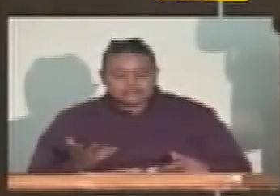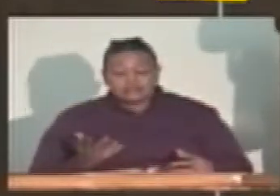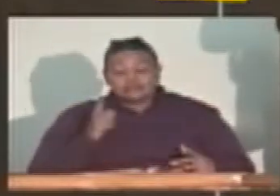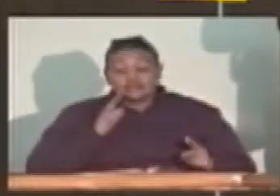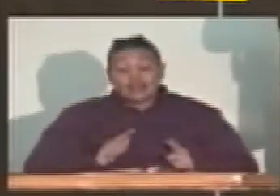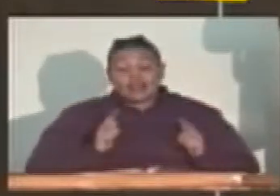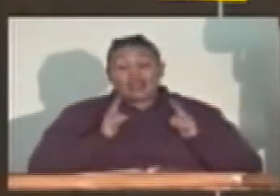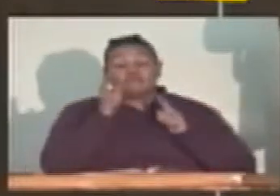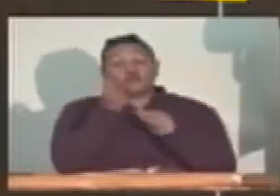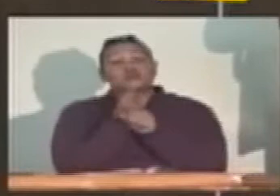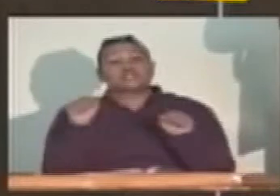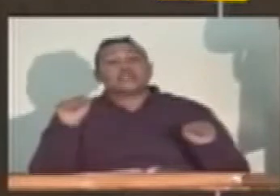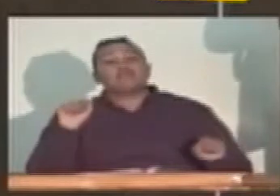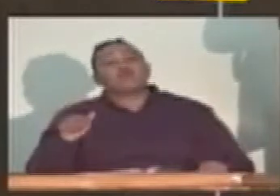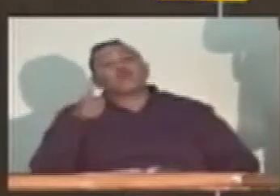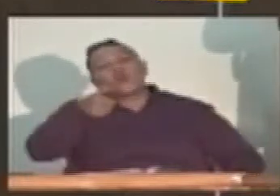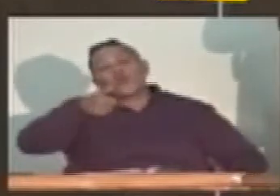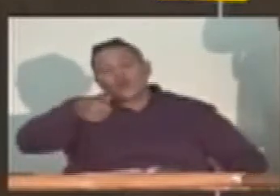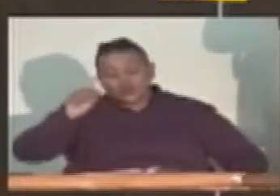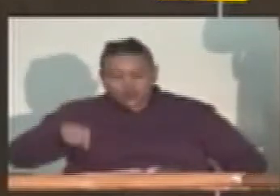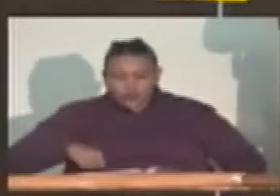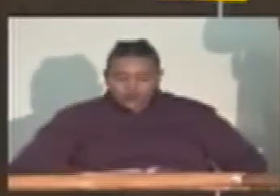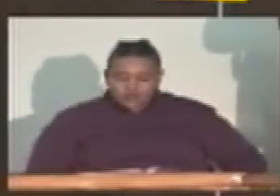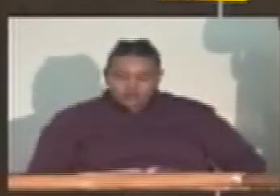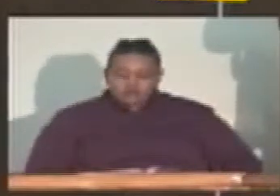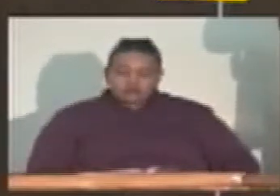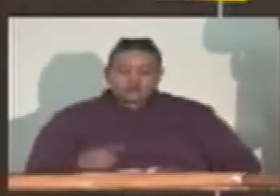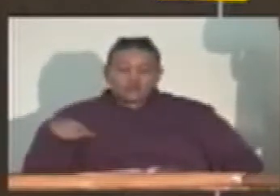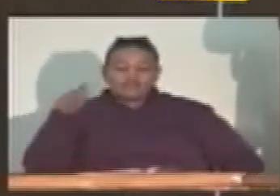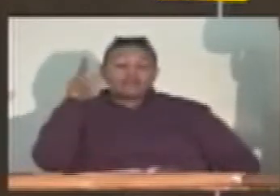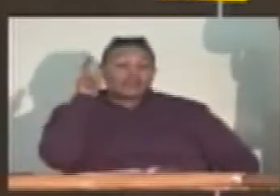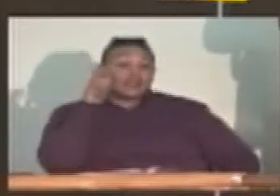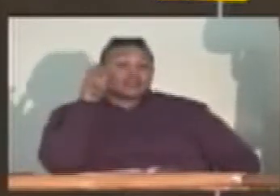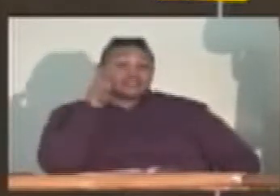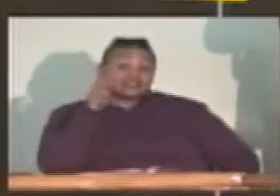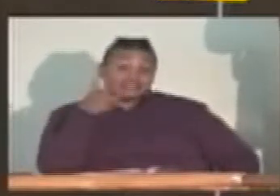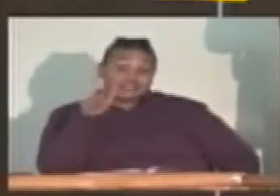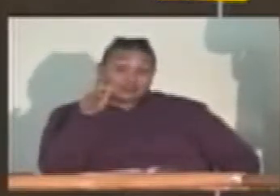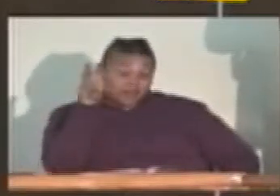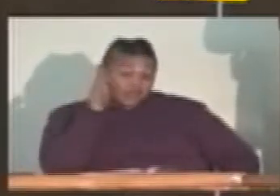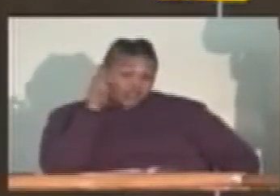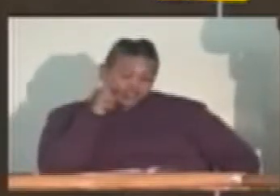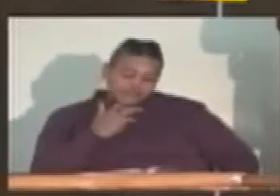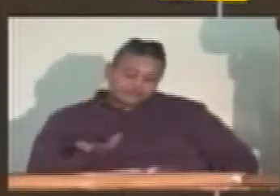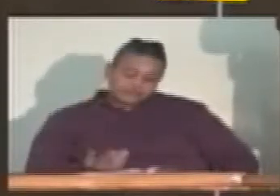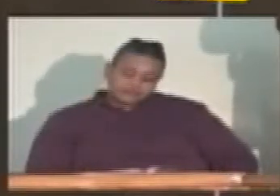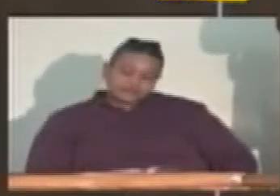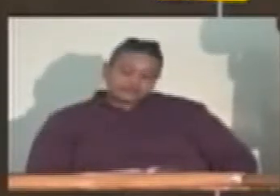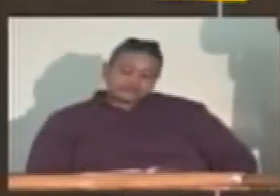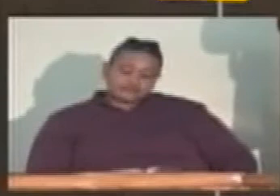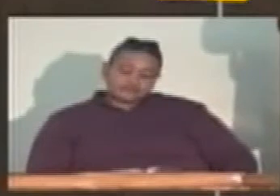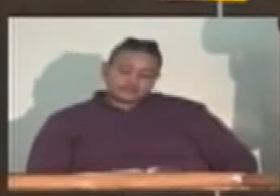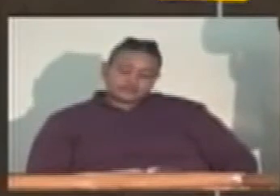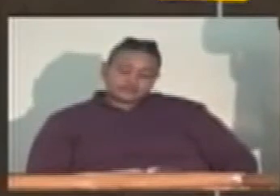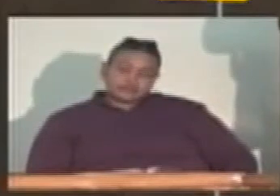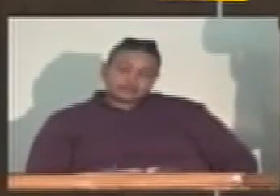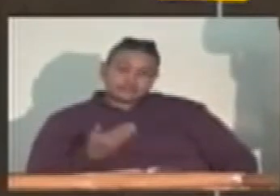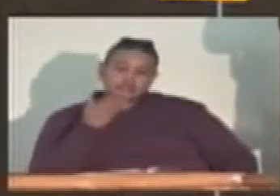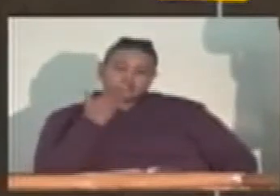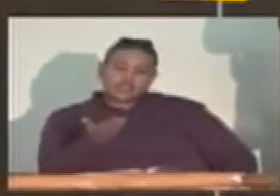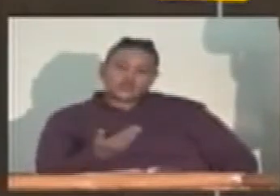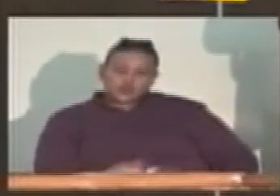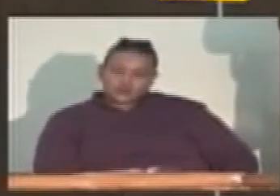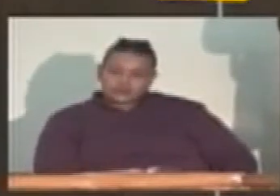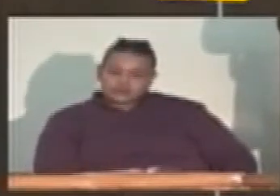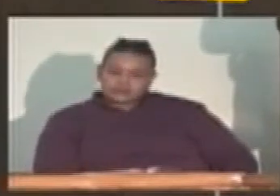The life you save just could be your own. Those who have ears, let them hear. Mr. Speaker,